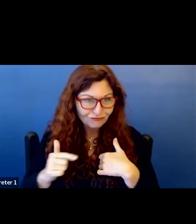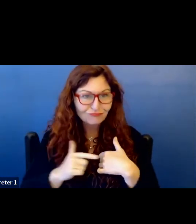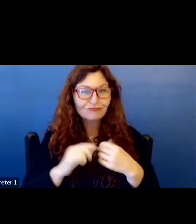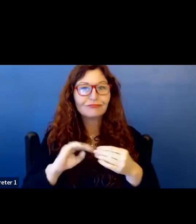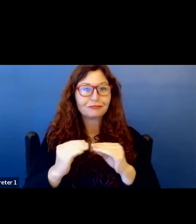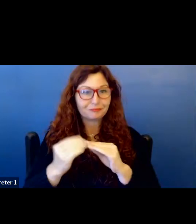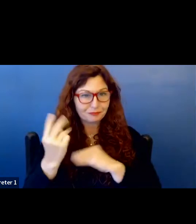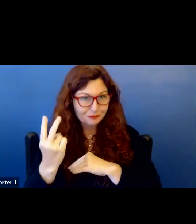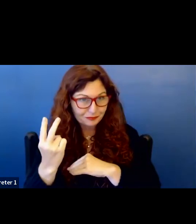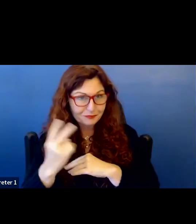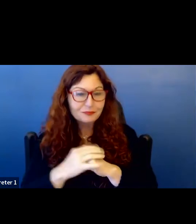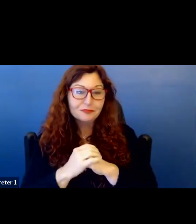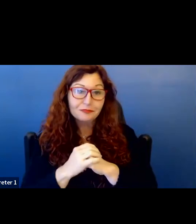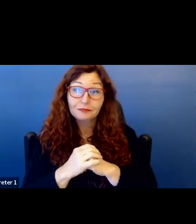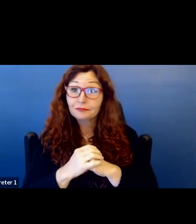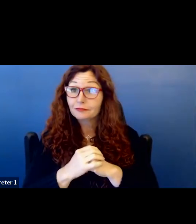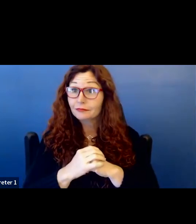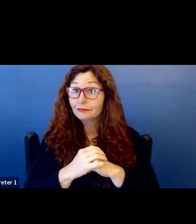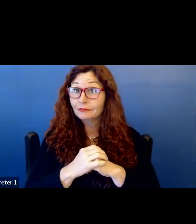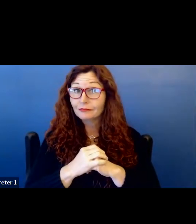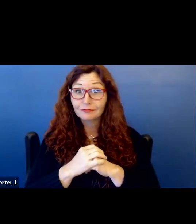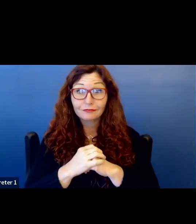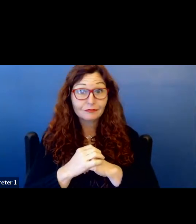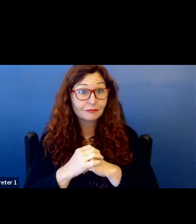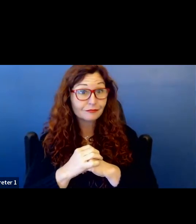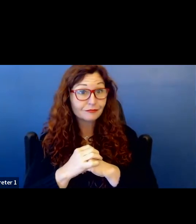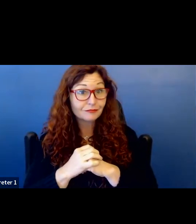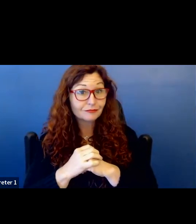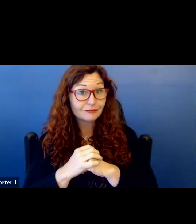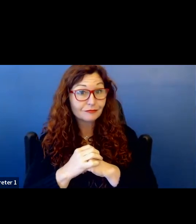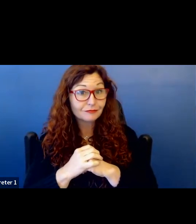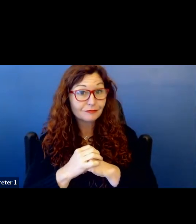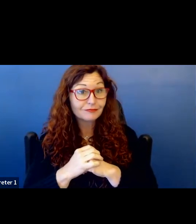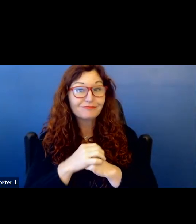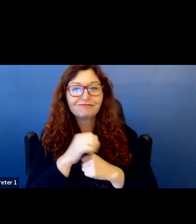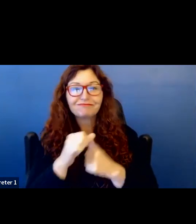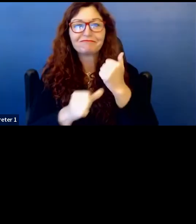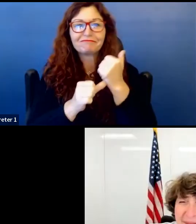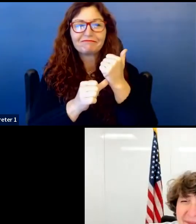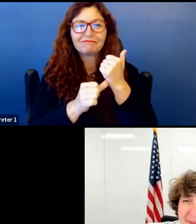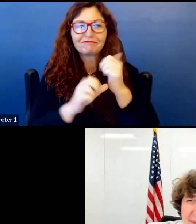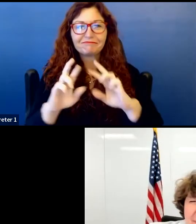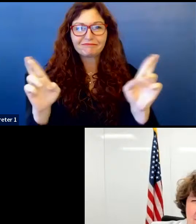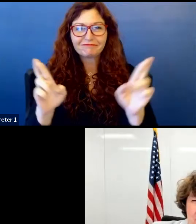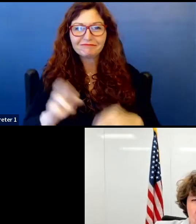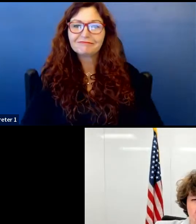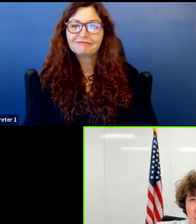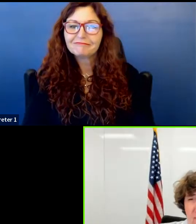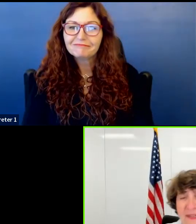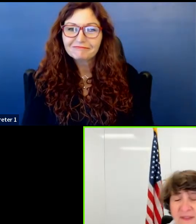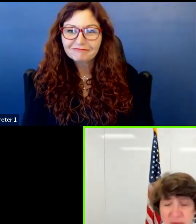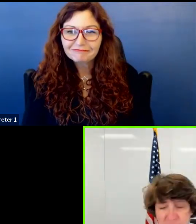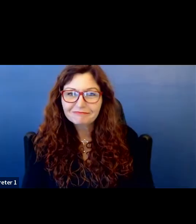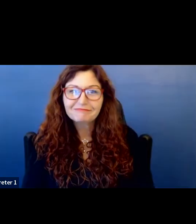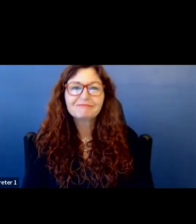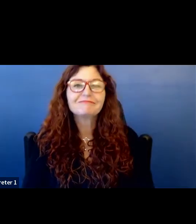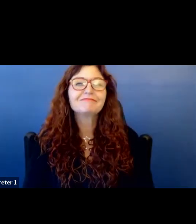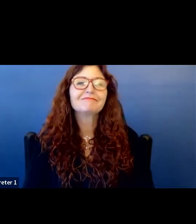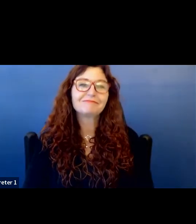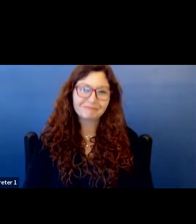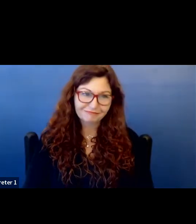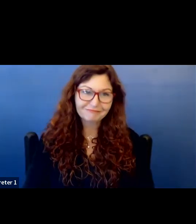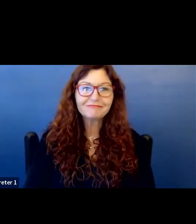if that's uh okay and uh commissioner i mean vice chair samuels that would be you sure thank you so